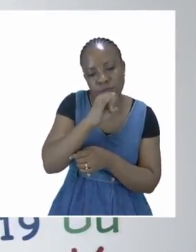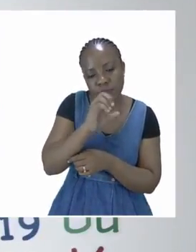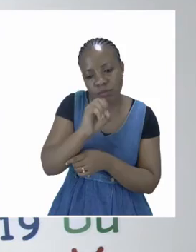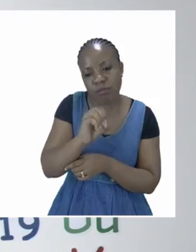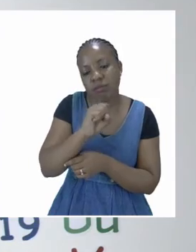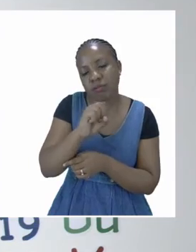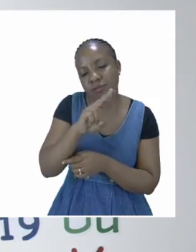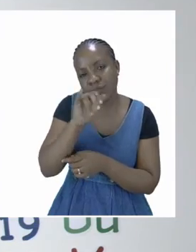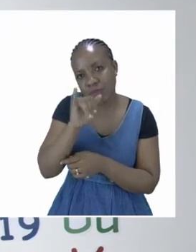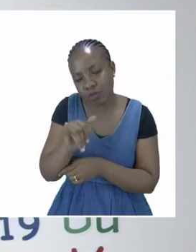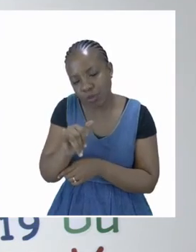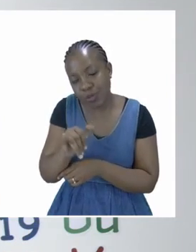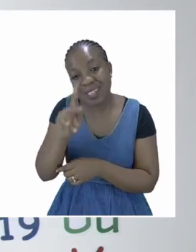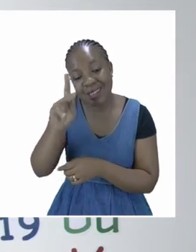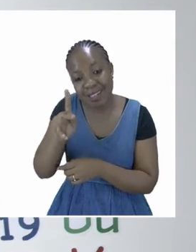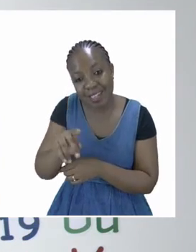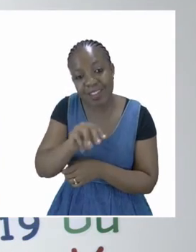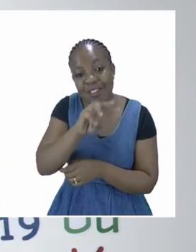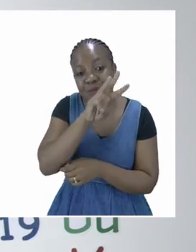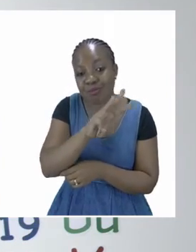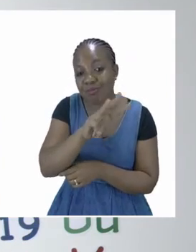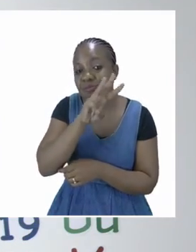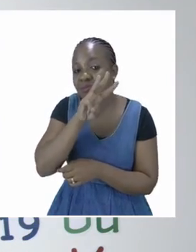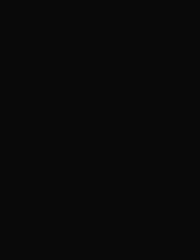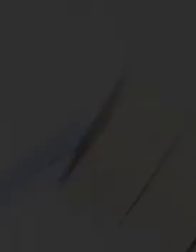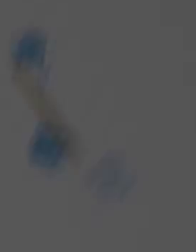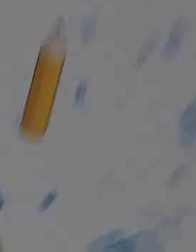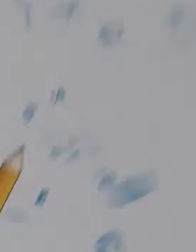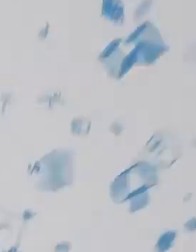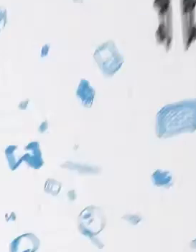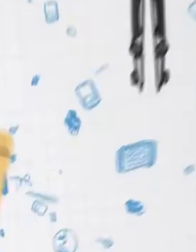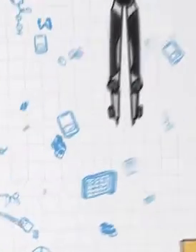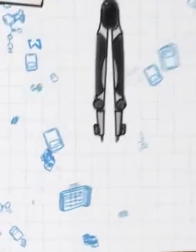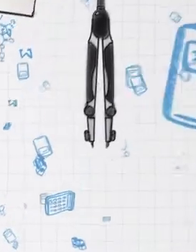our website, Zoshi Online.